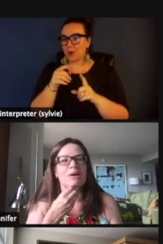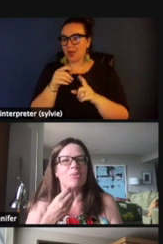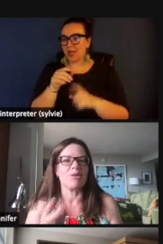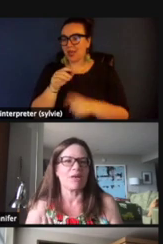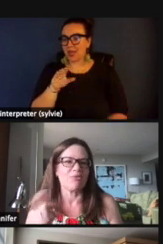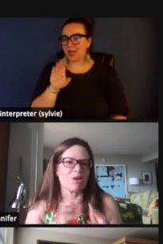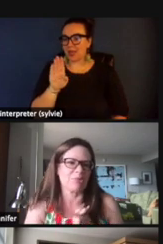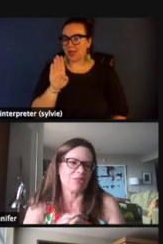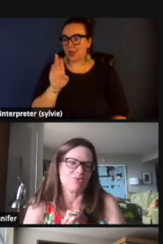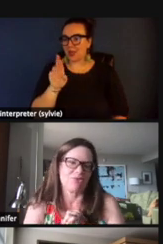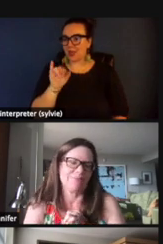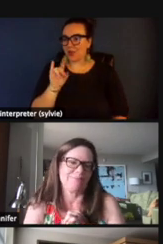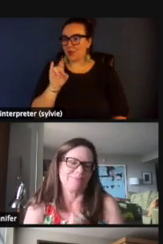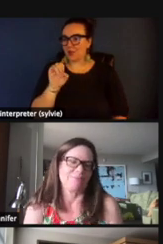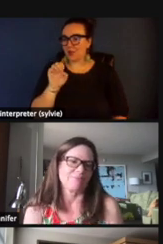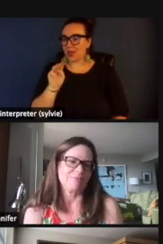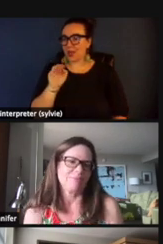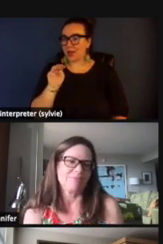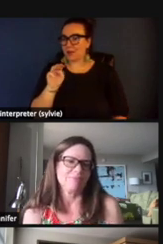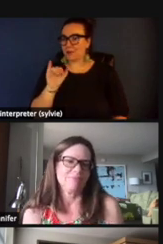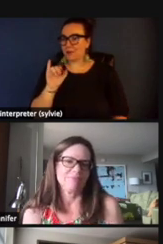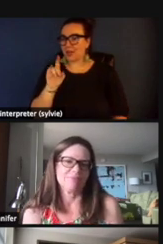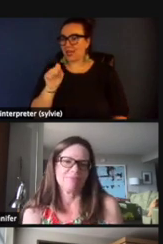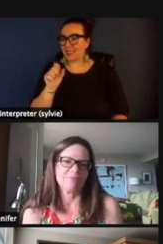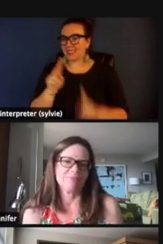intense. But anyway, I have Greg play this for you.